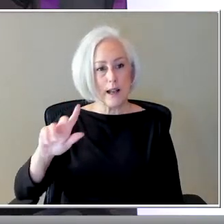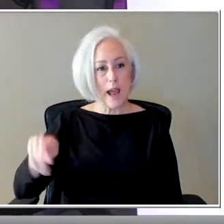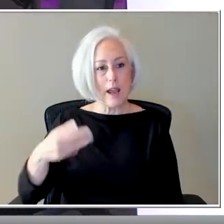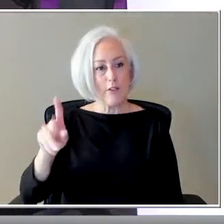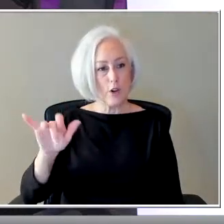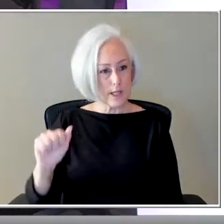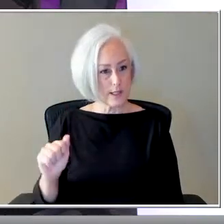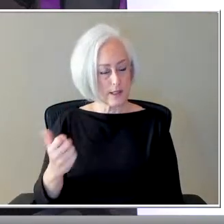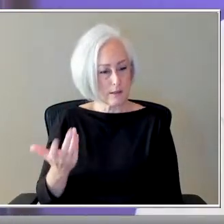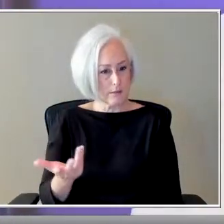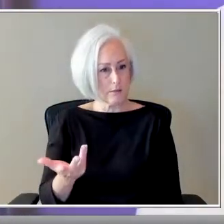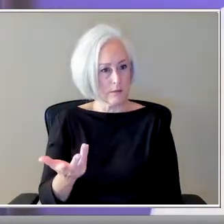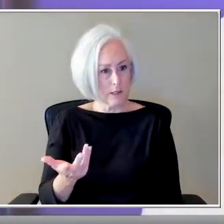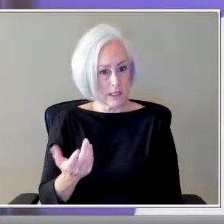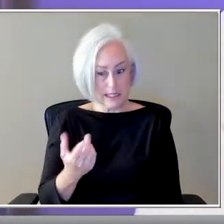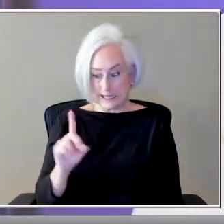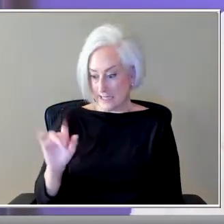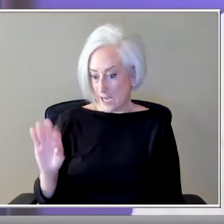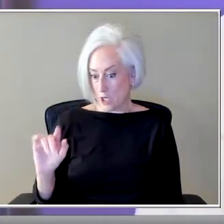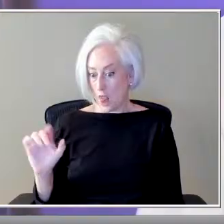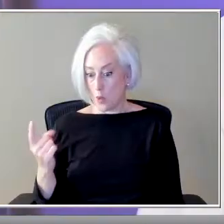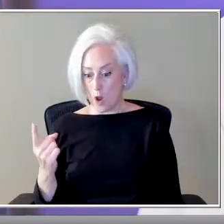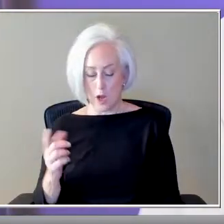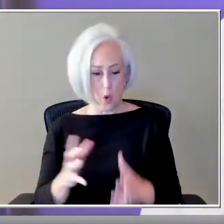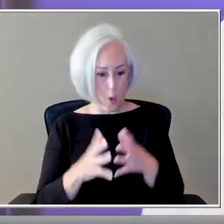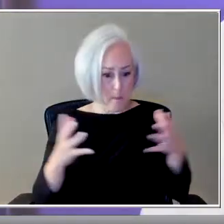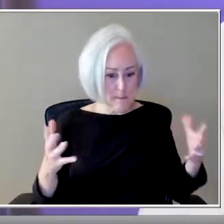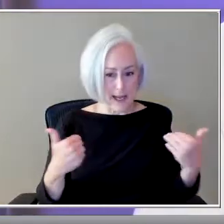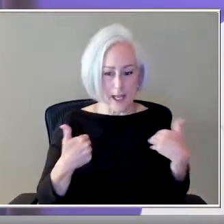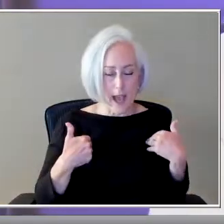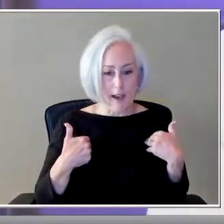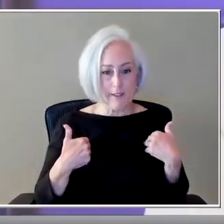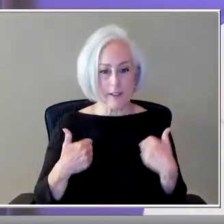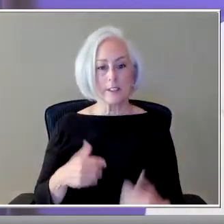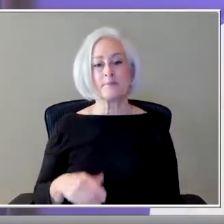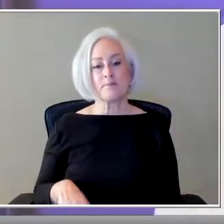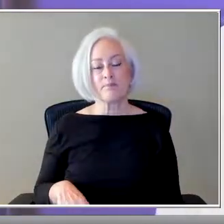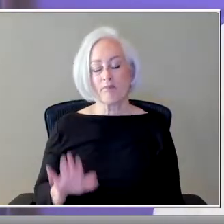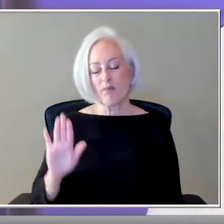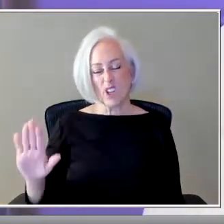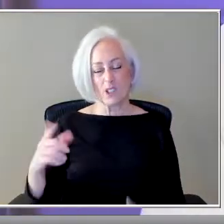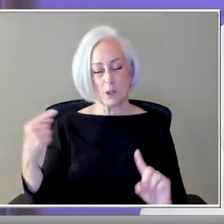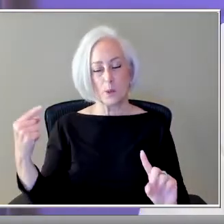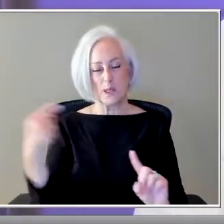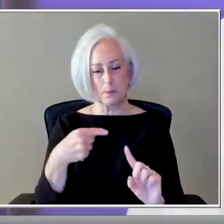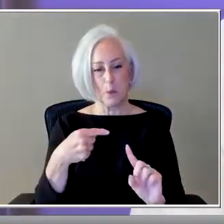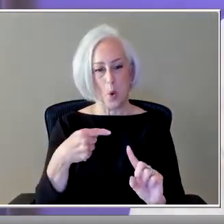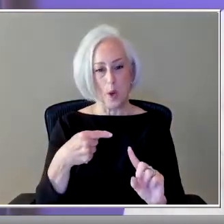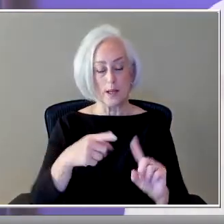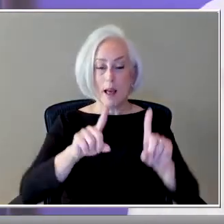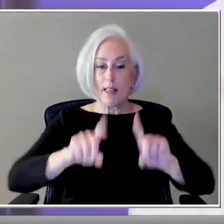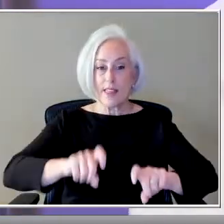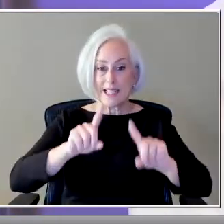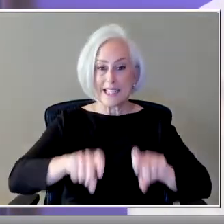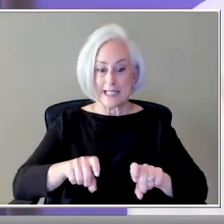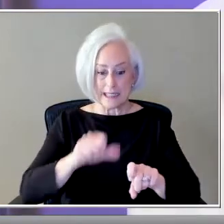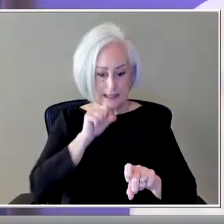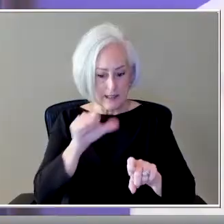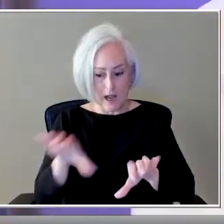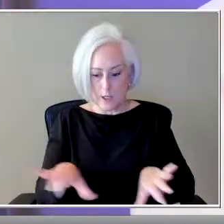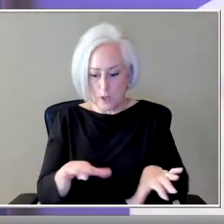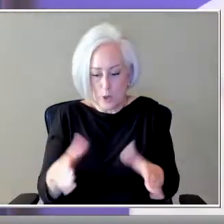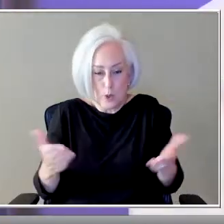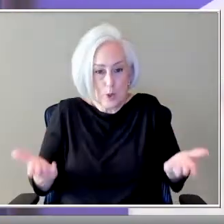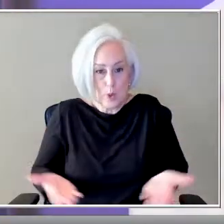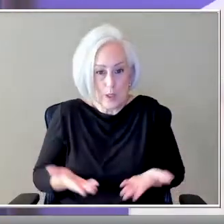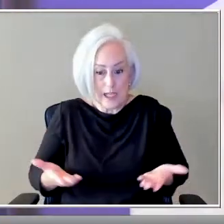him? Yeah. We're actually, to Dr. Moriarty's point, the testing isn't being done in